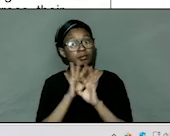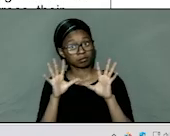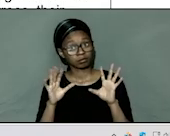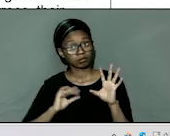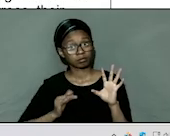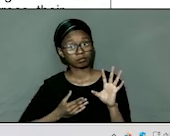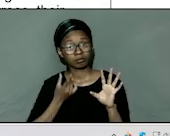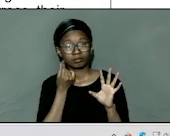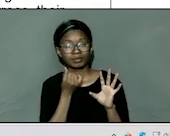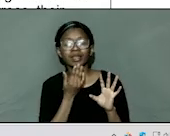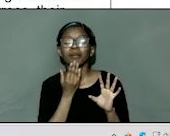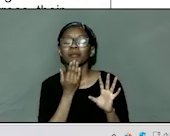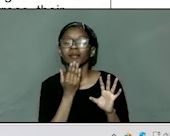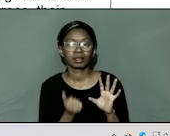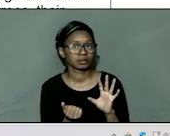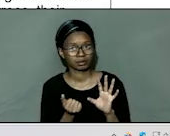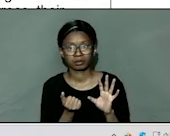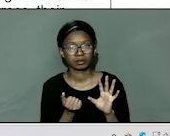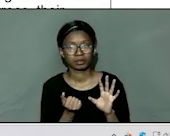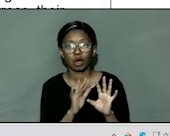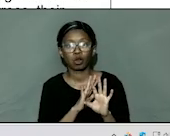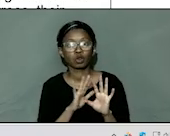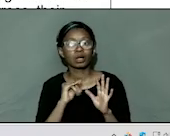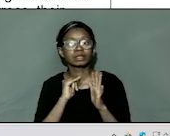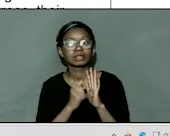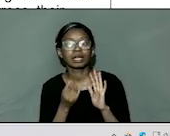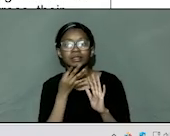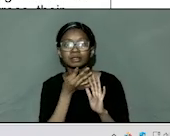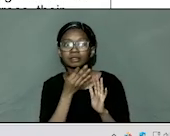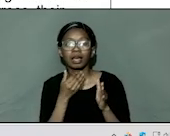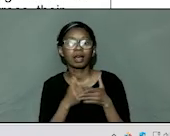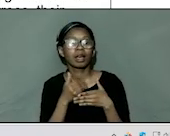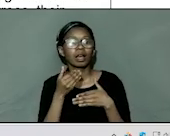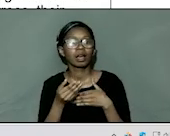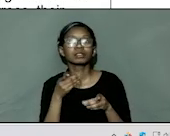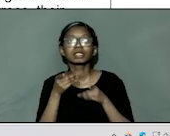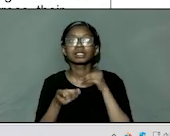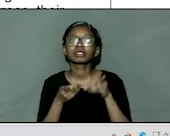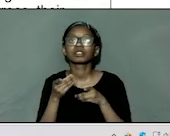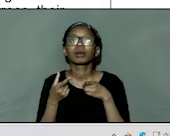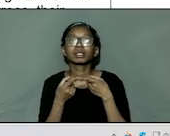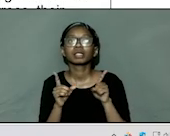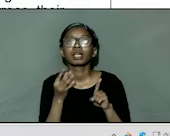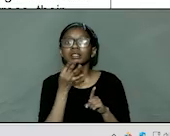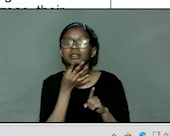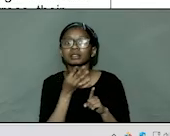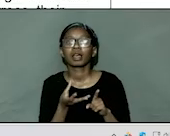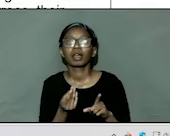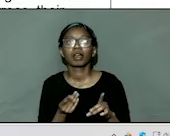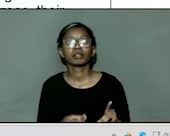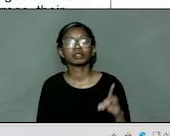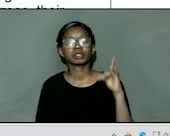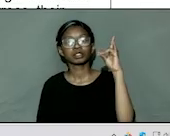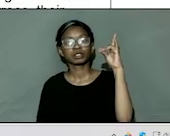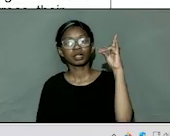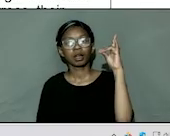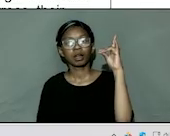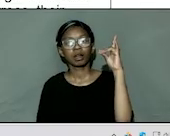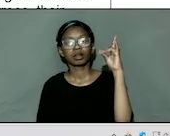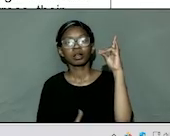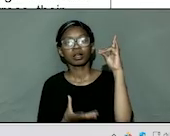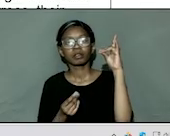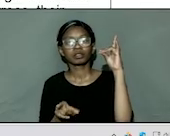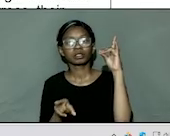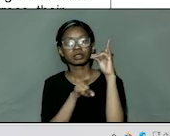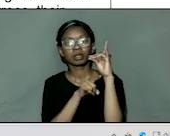gentlemen? Please do not just say, after describing the difference, there are giraffes with long necks and then there are giraffes with short